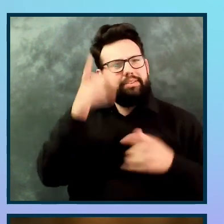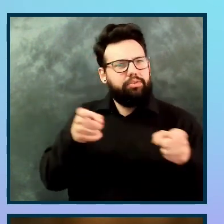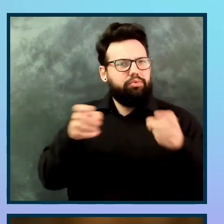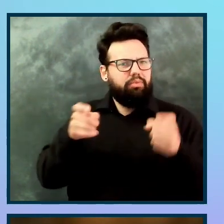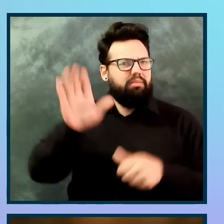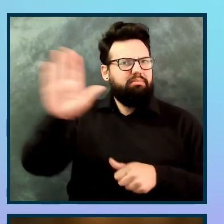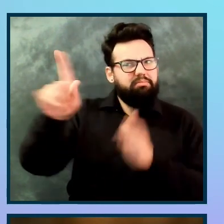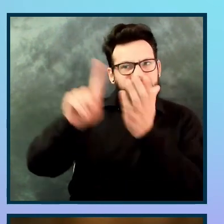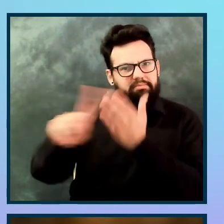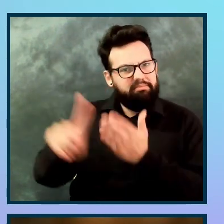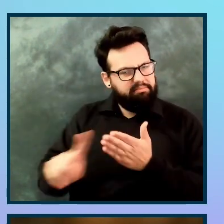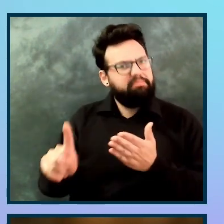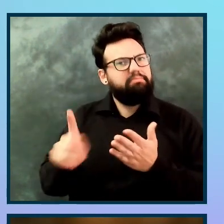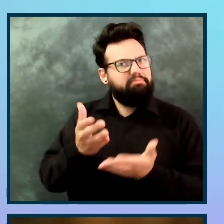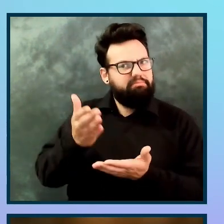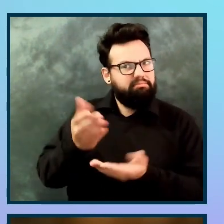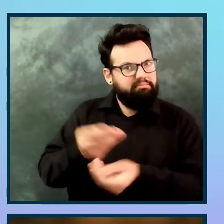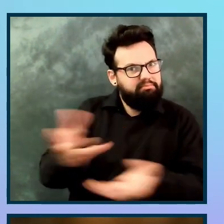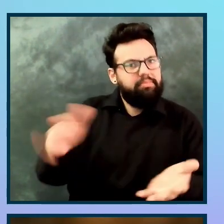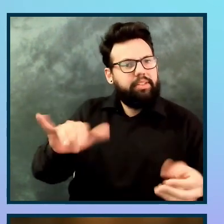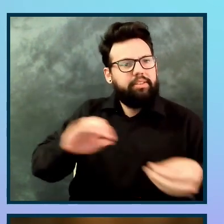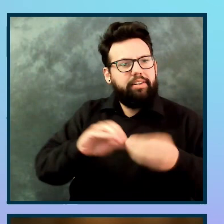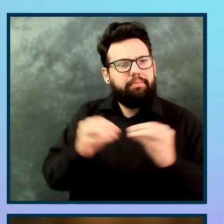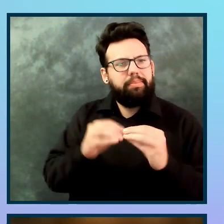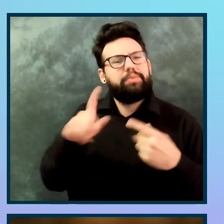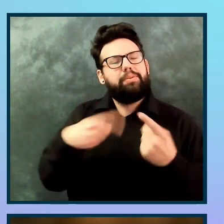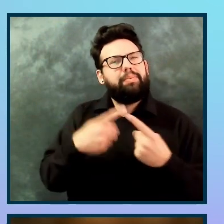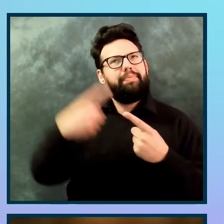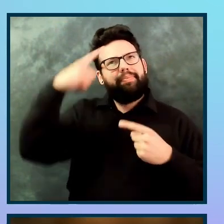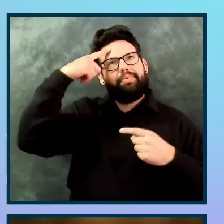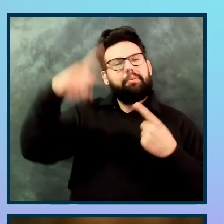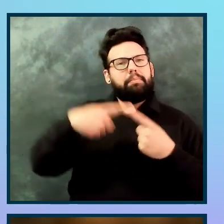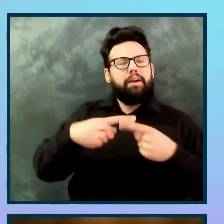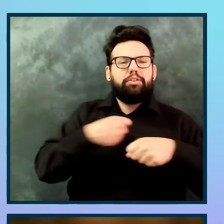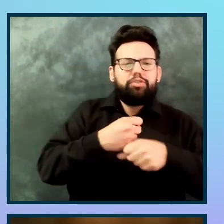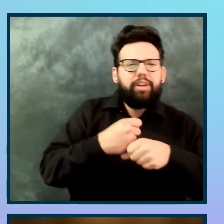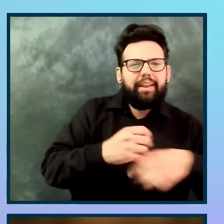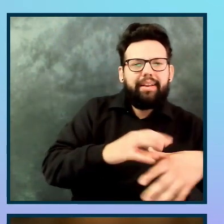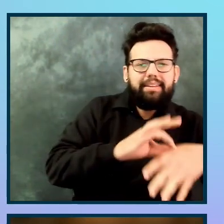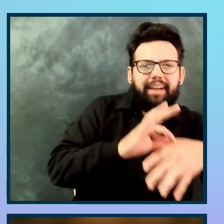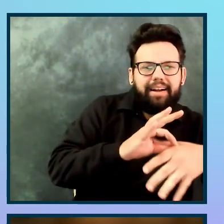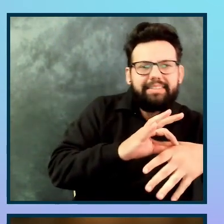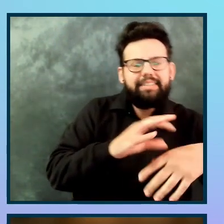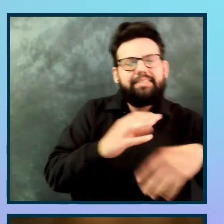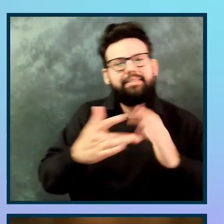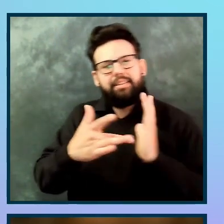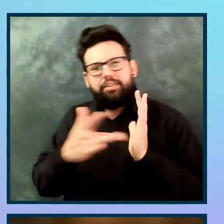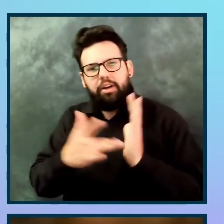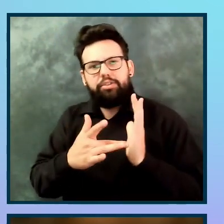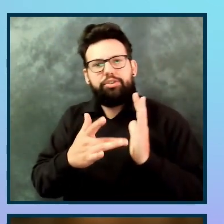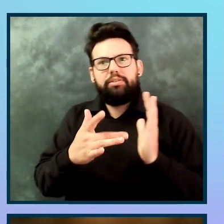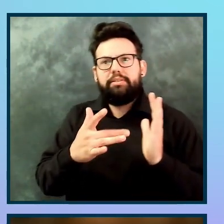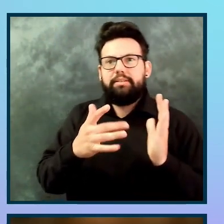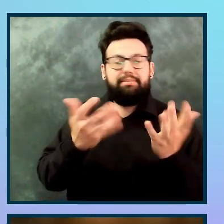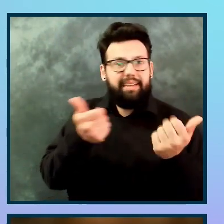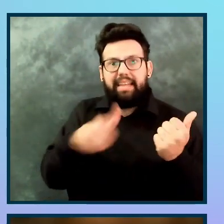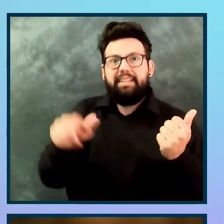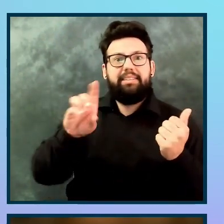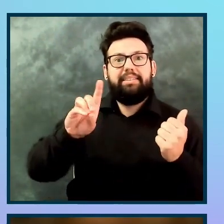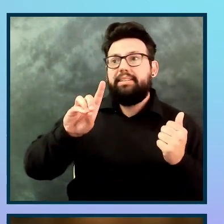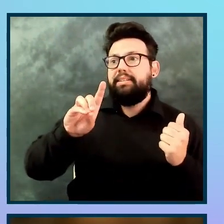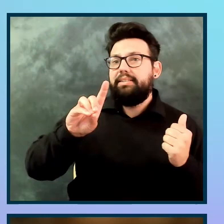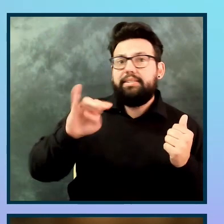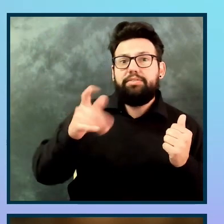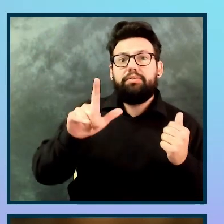about creating technology and content and digital spaces, it's very important in every type of industry. As